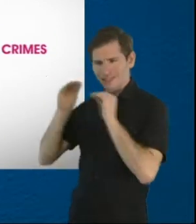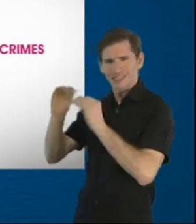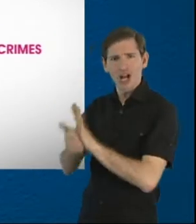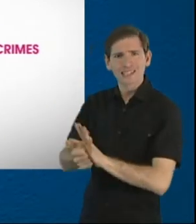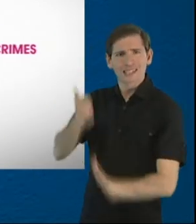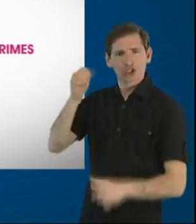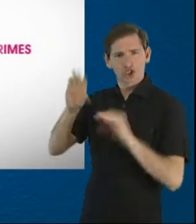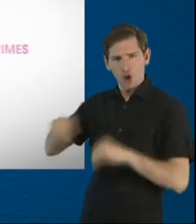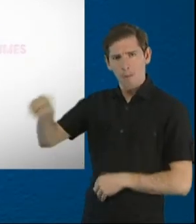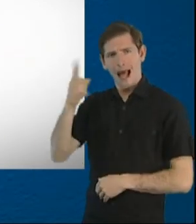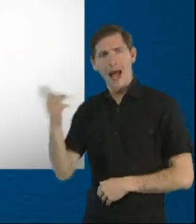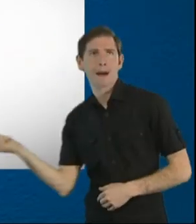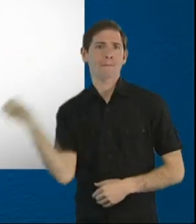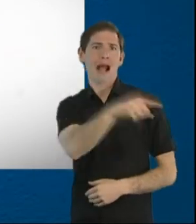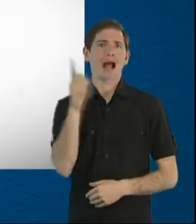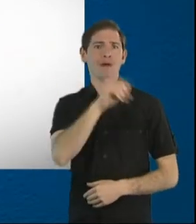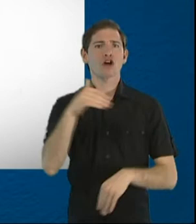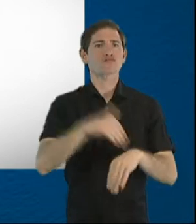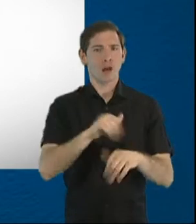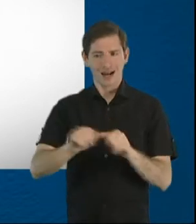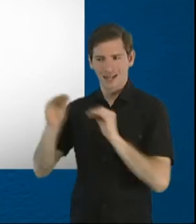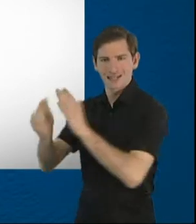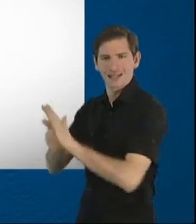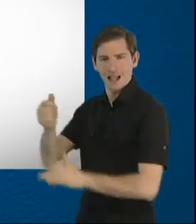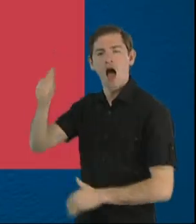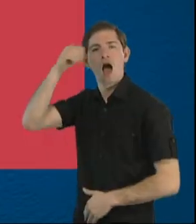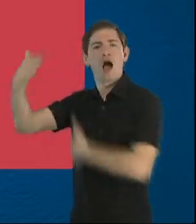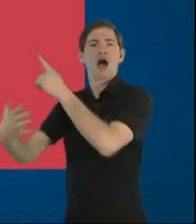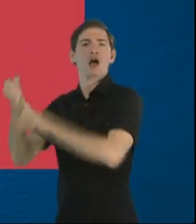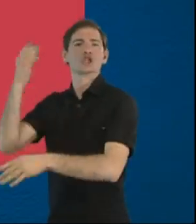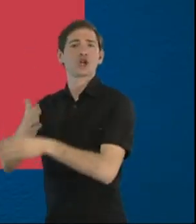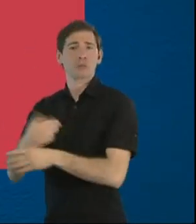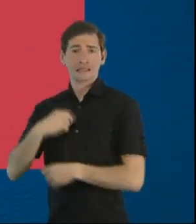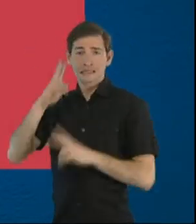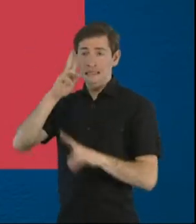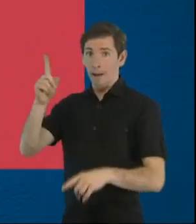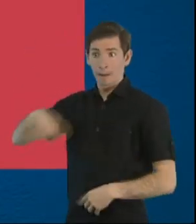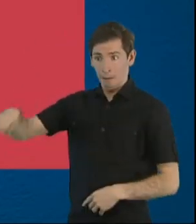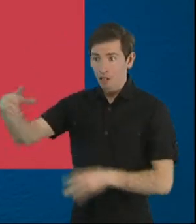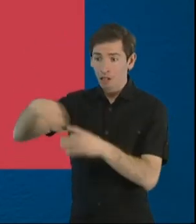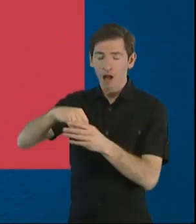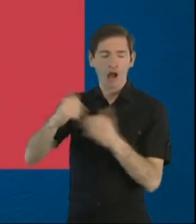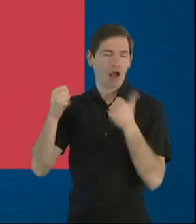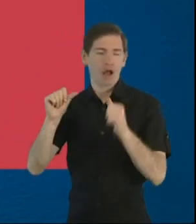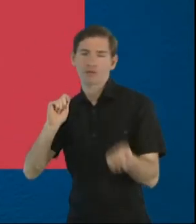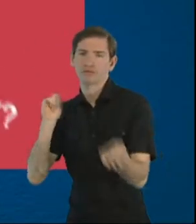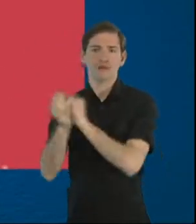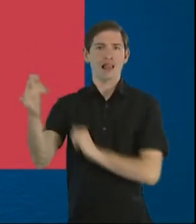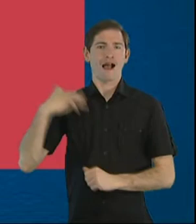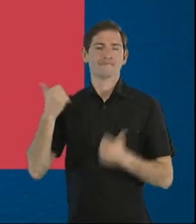further crimes. I've seen some people really turn their lives around. Yeah, but do community sentences